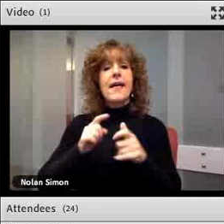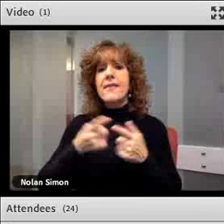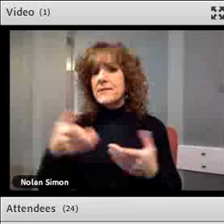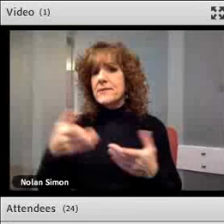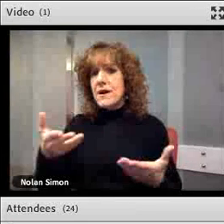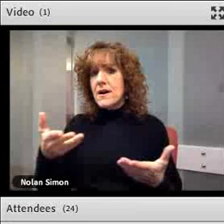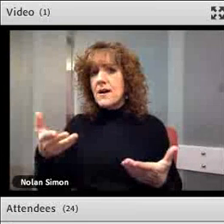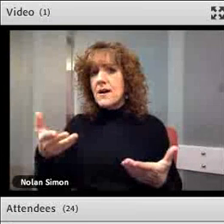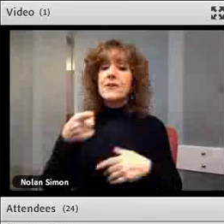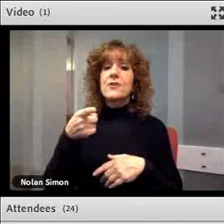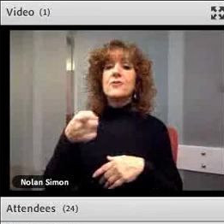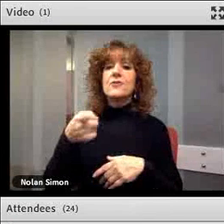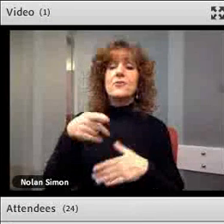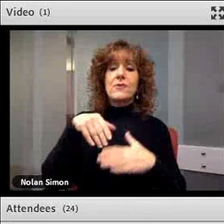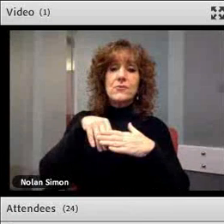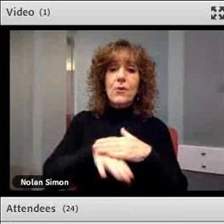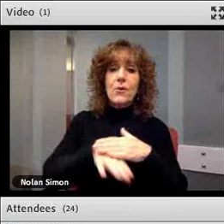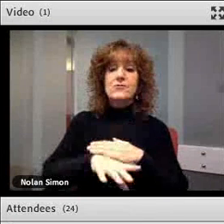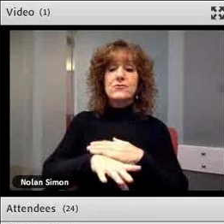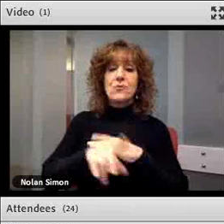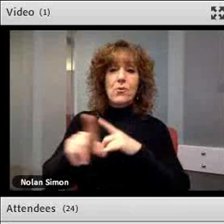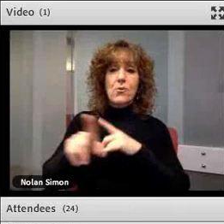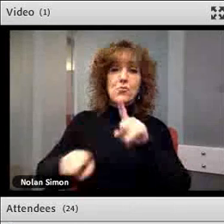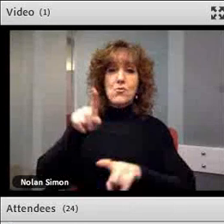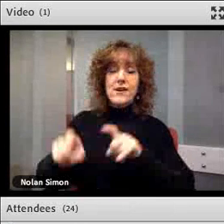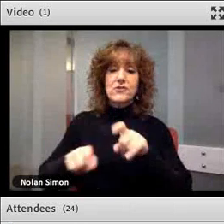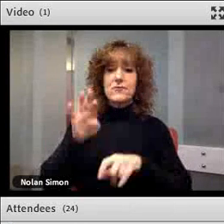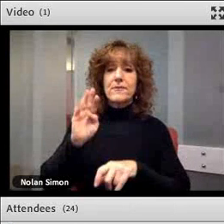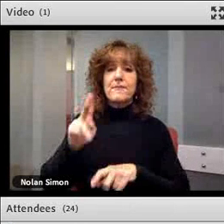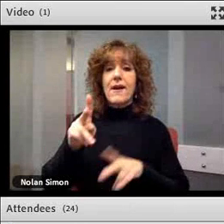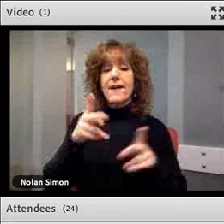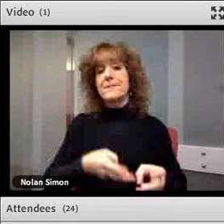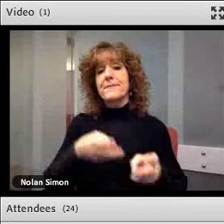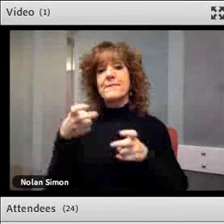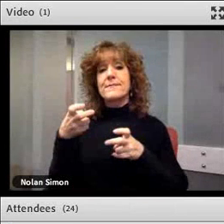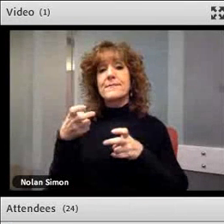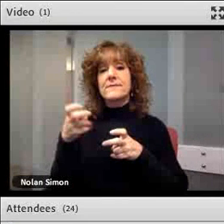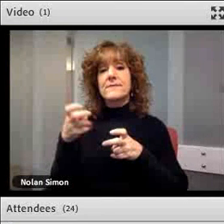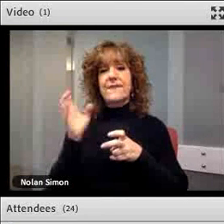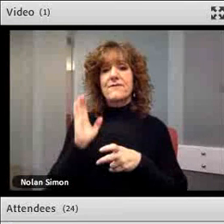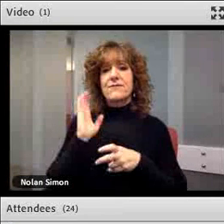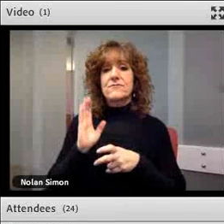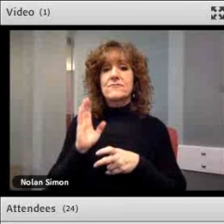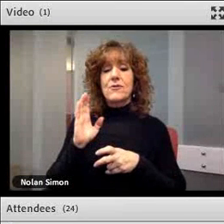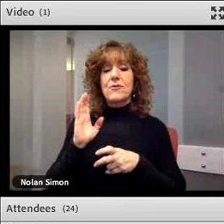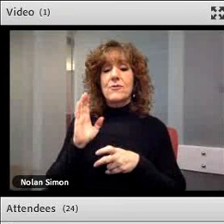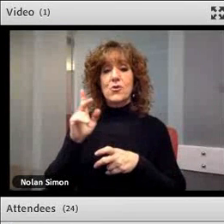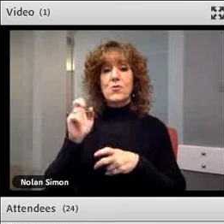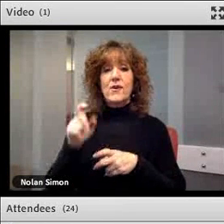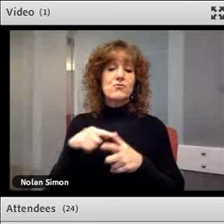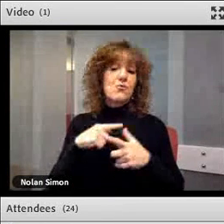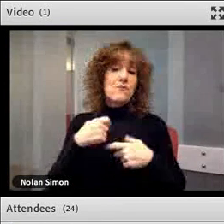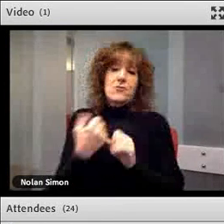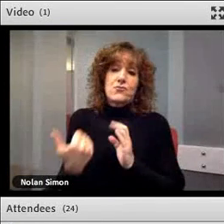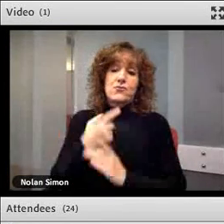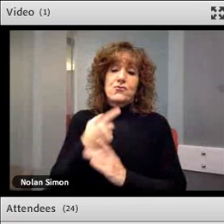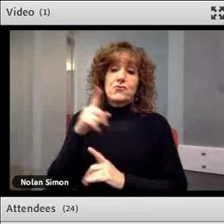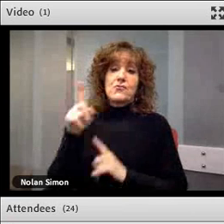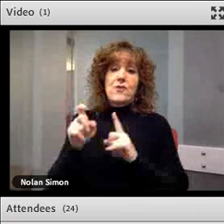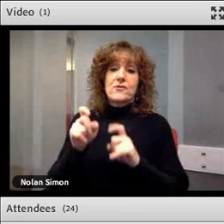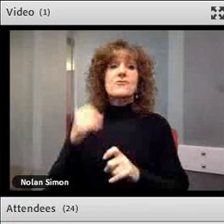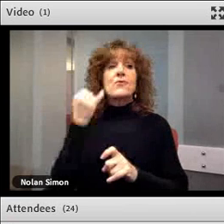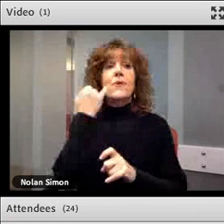happens is you can go into your question bank and pull out a question you put in before, or you can make a new question. So